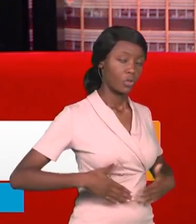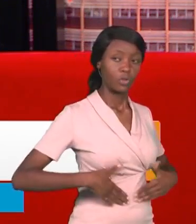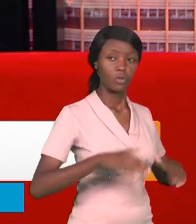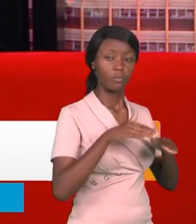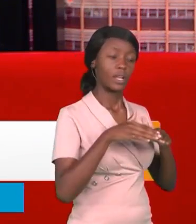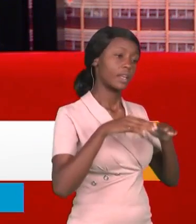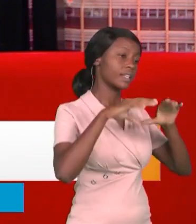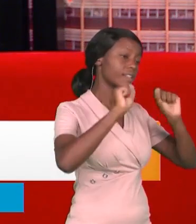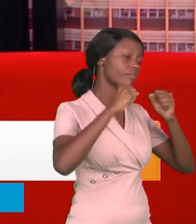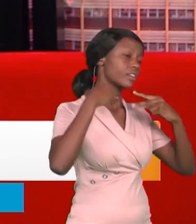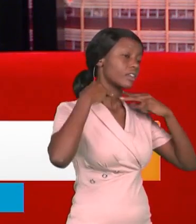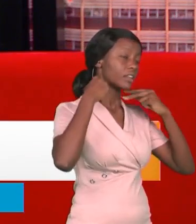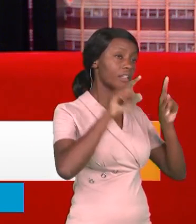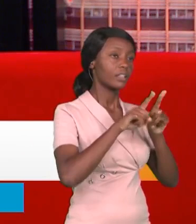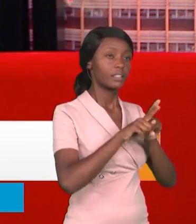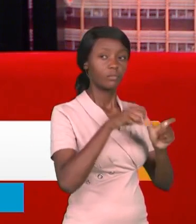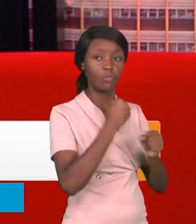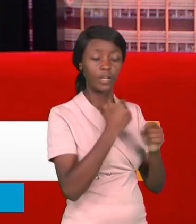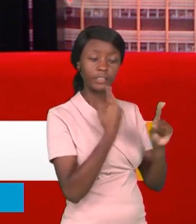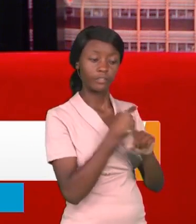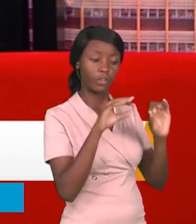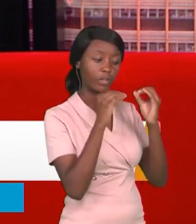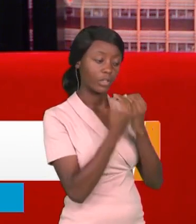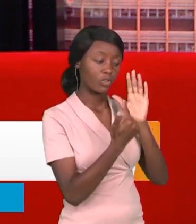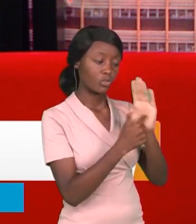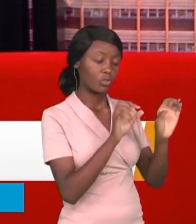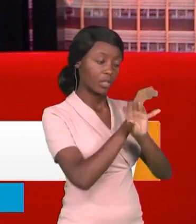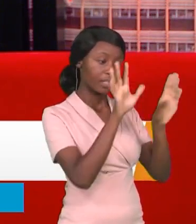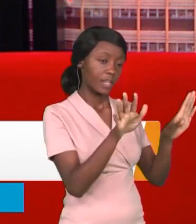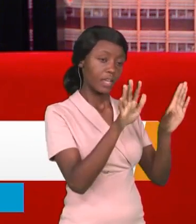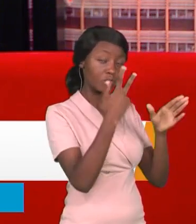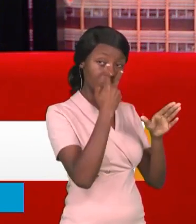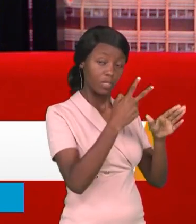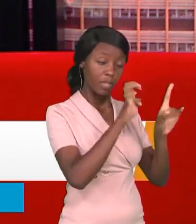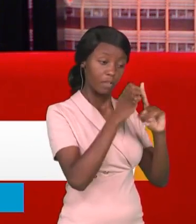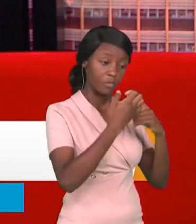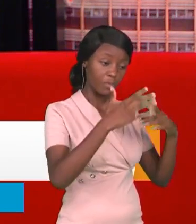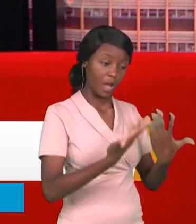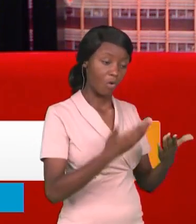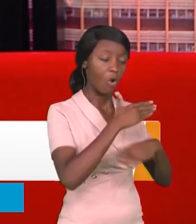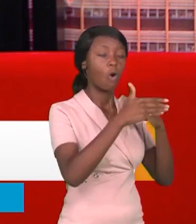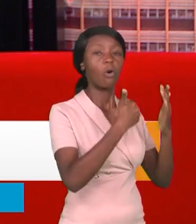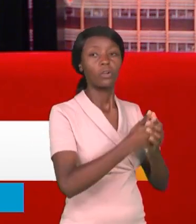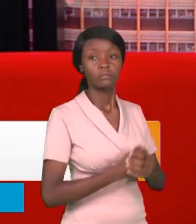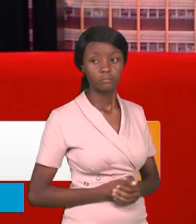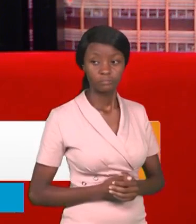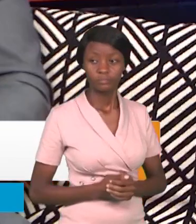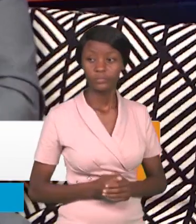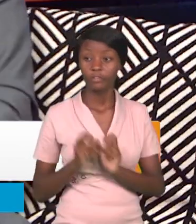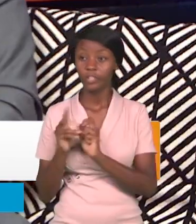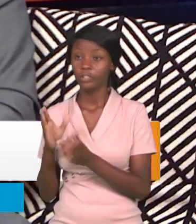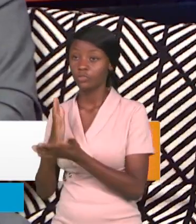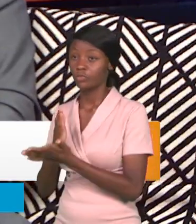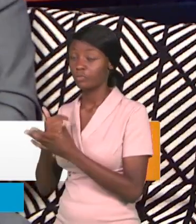we partner with a number of organizations to highlight this so that we look at environment in totality. I do agree with